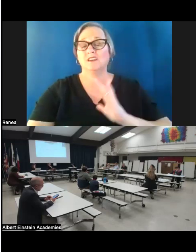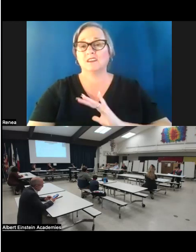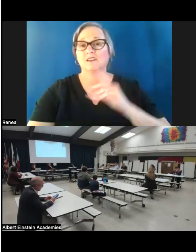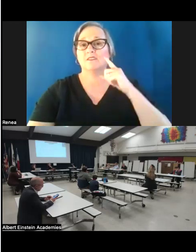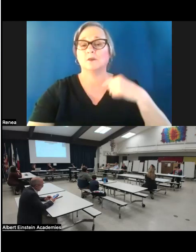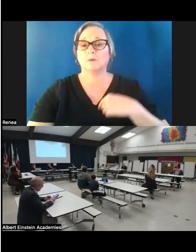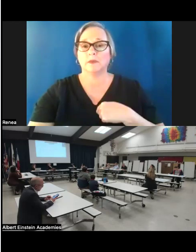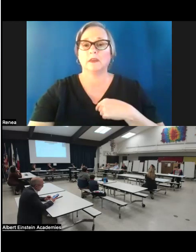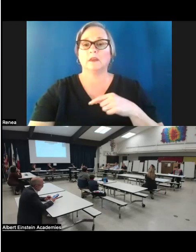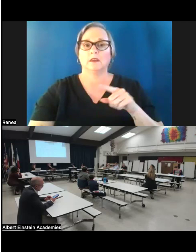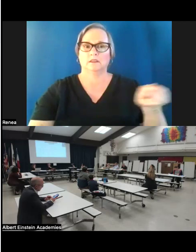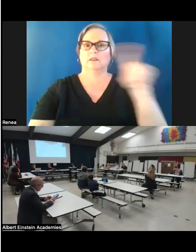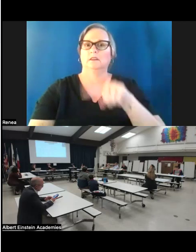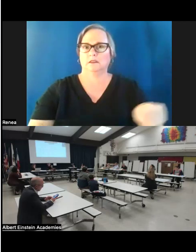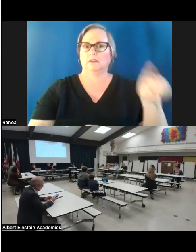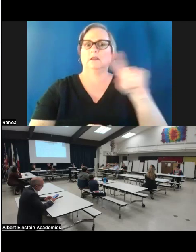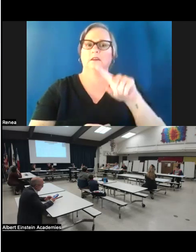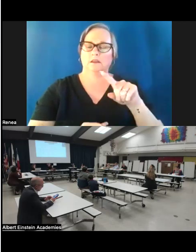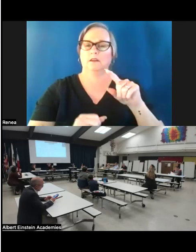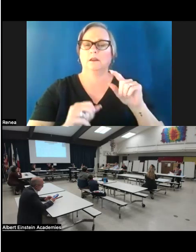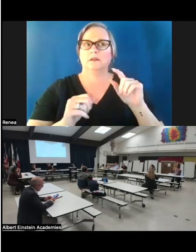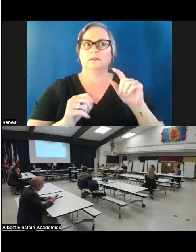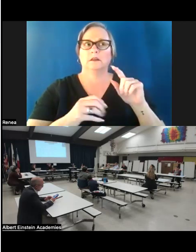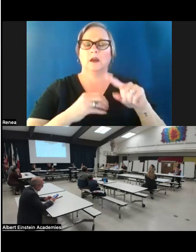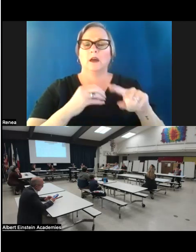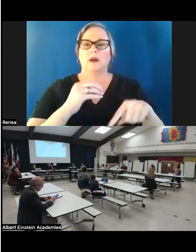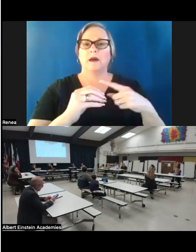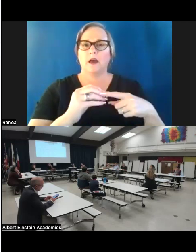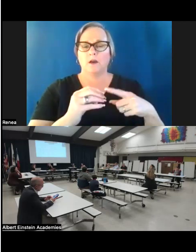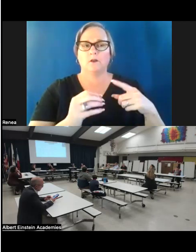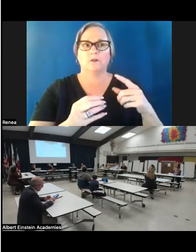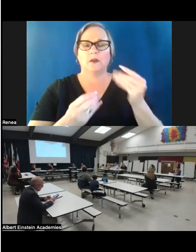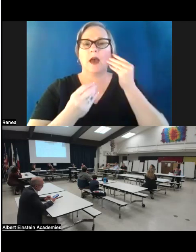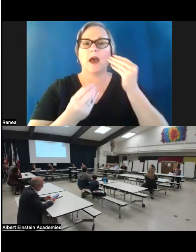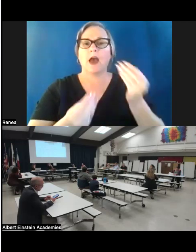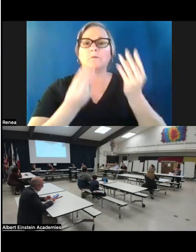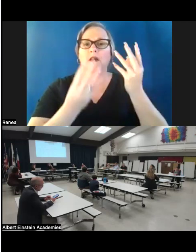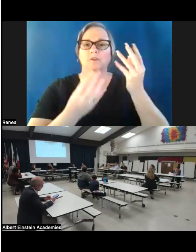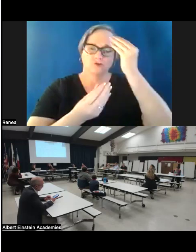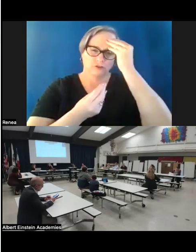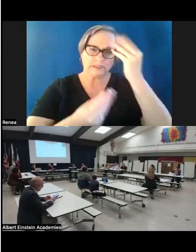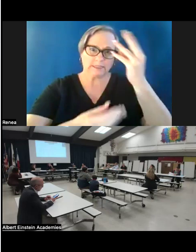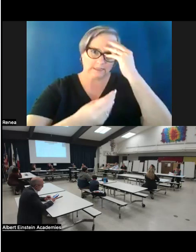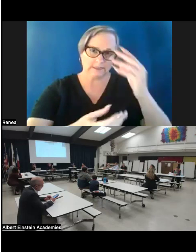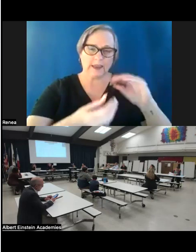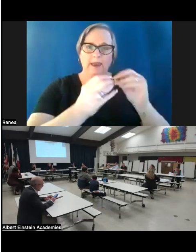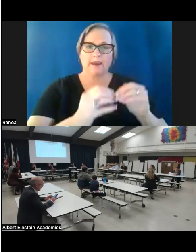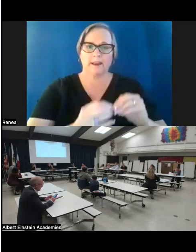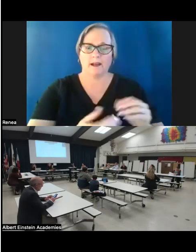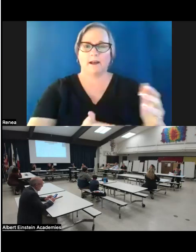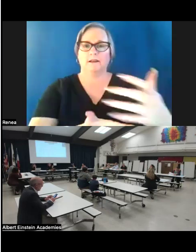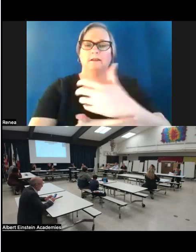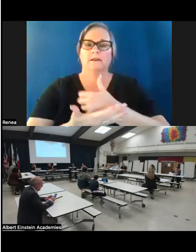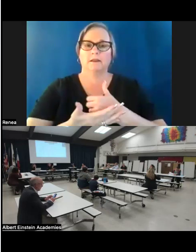this. I think a lot of times we think it's always that satellite data. And for this, it would be more